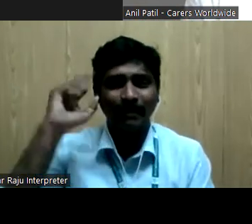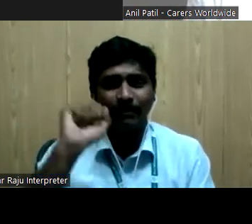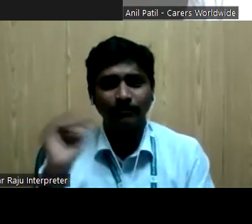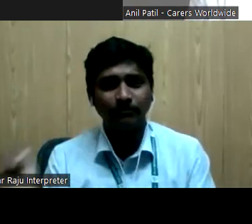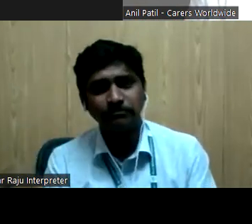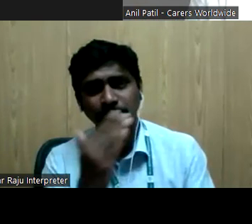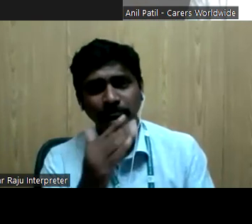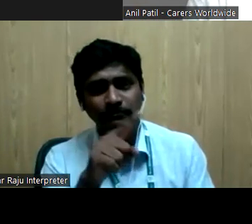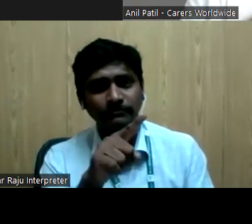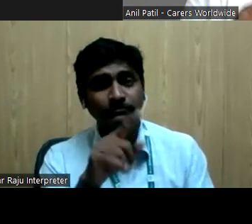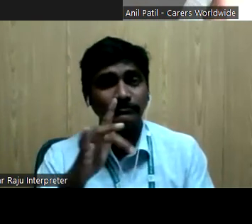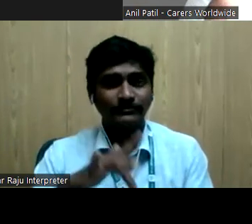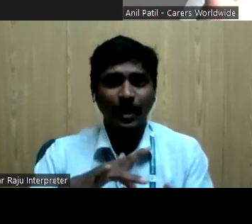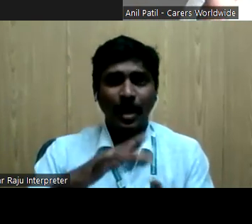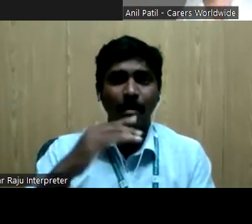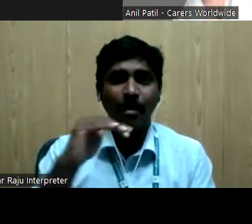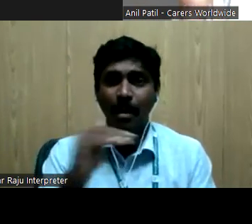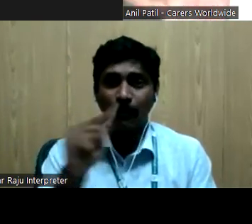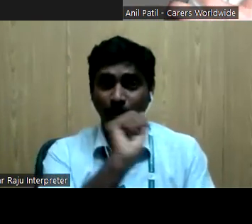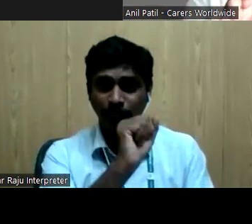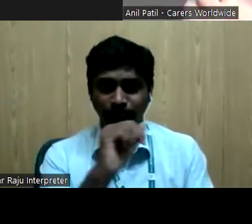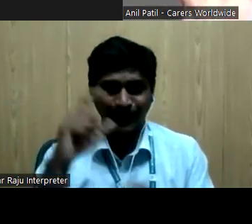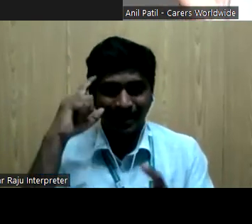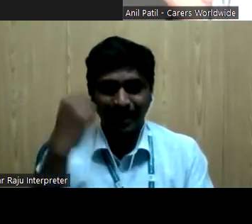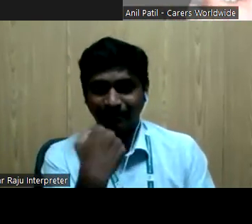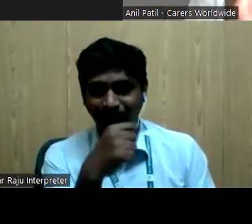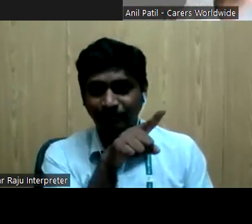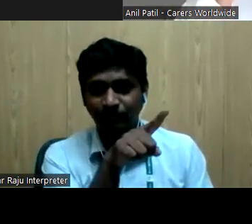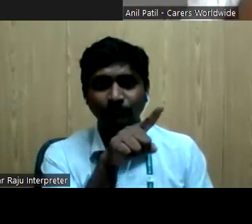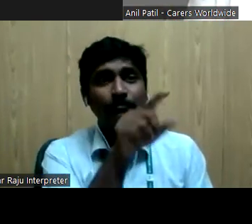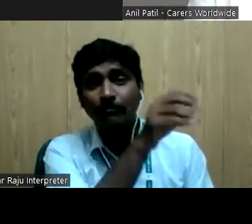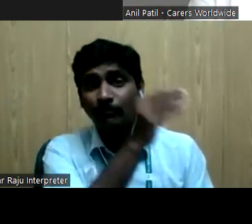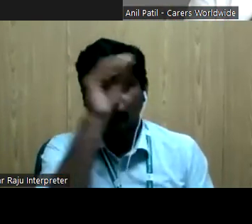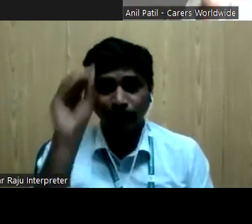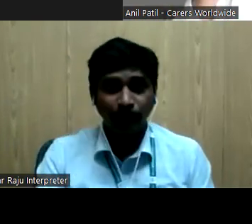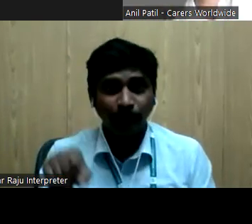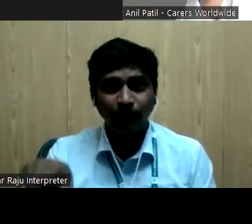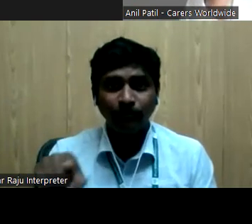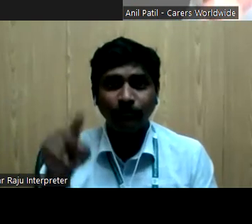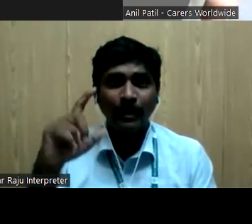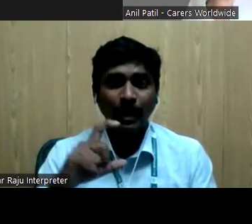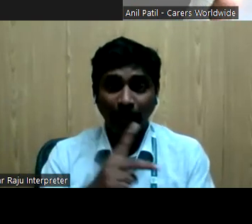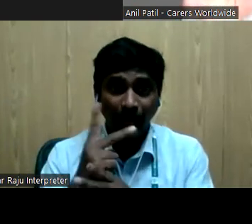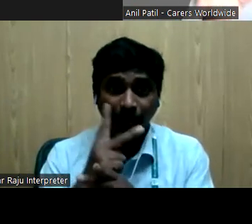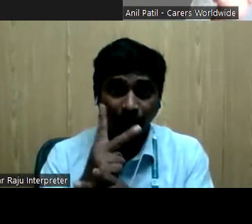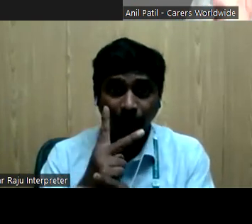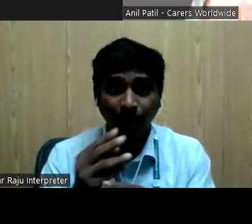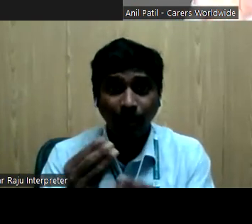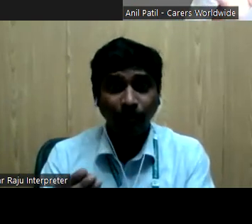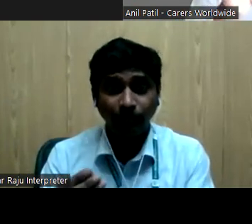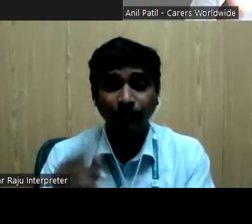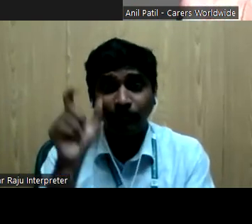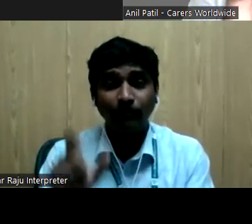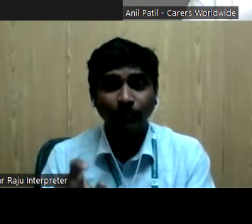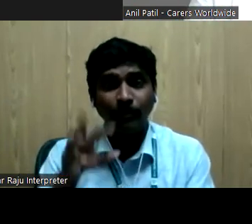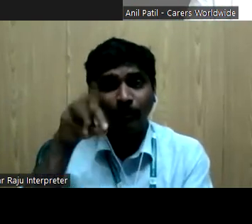has happened at a central level, imagine if that guidelines is changed and caregiving is included, there are millions and millions of carers